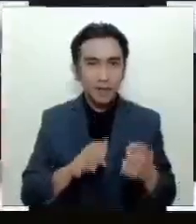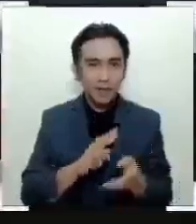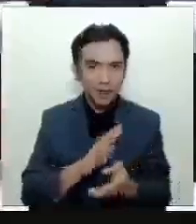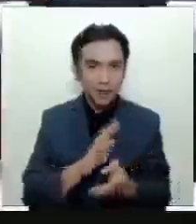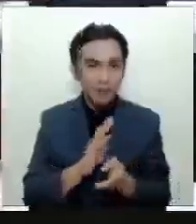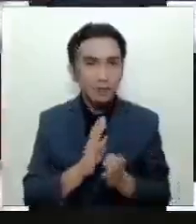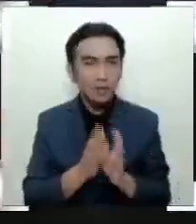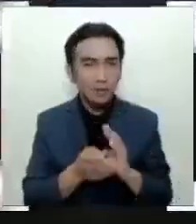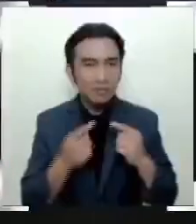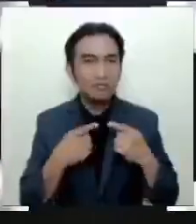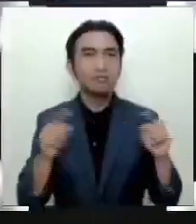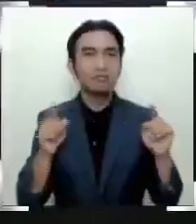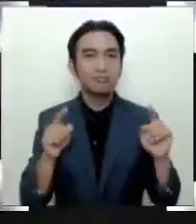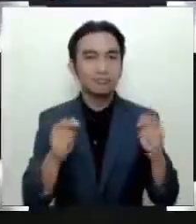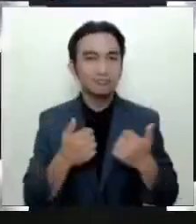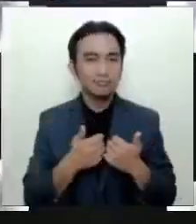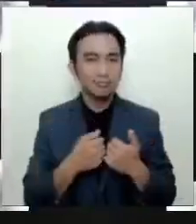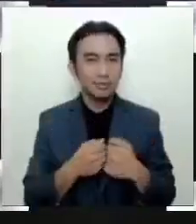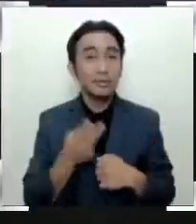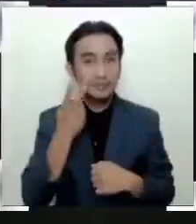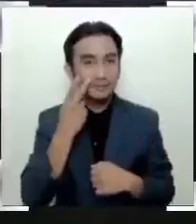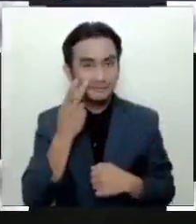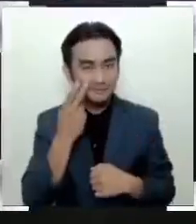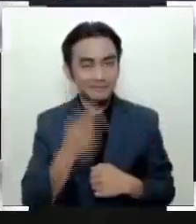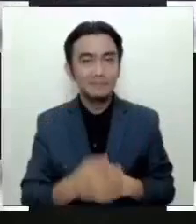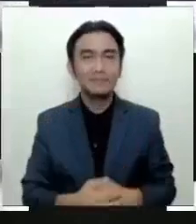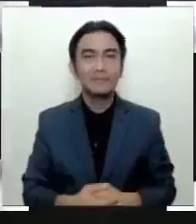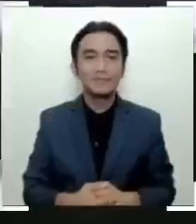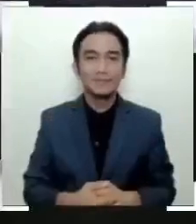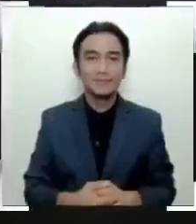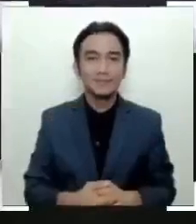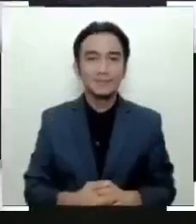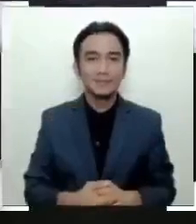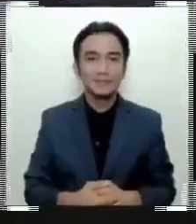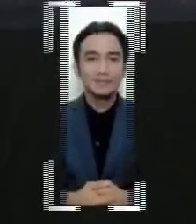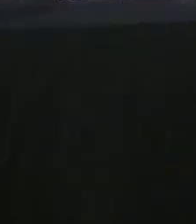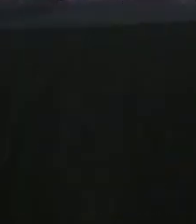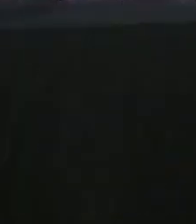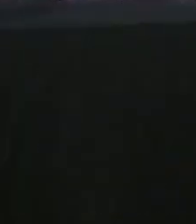makikita niya. Para sa GMA Integrated News, Aubrey Carampel ang inyong saksi.